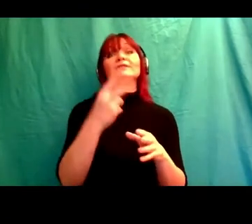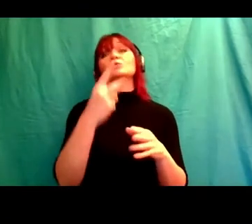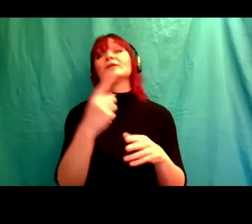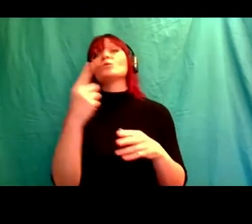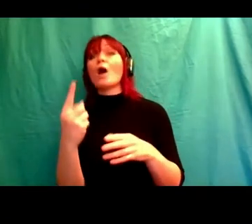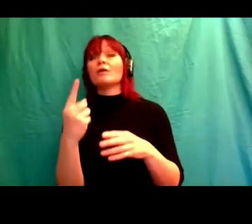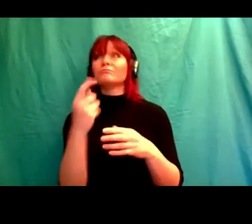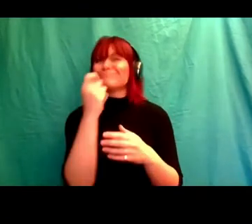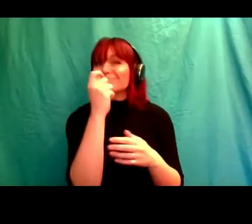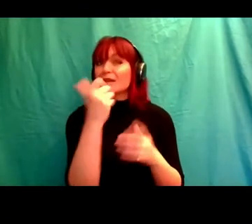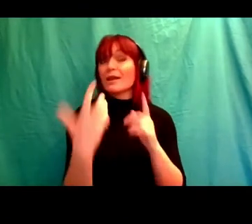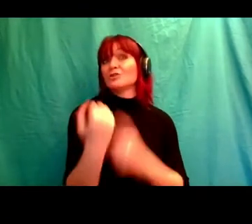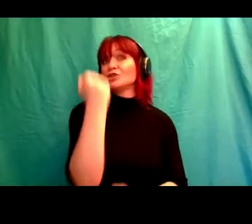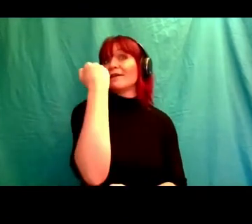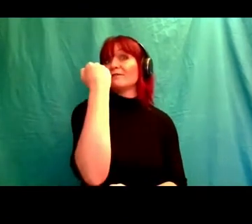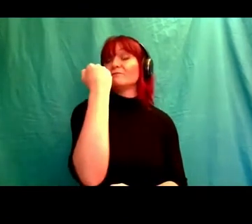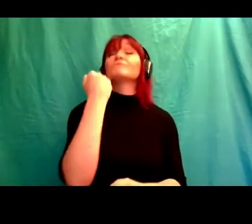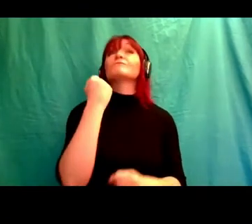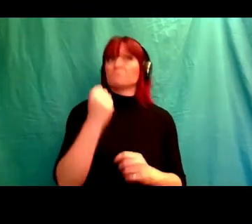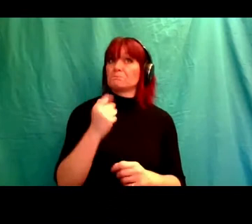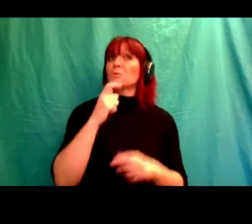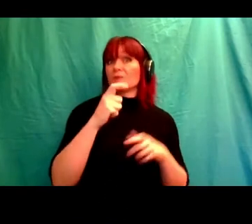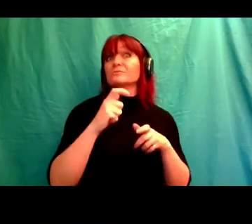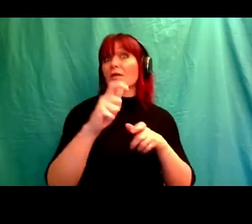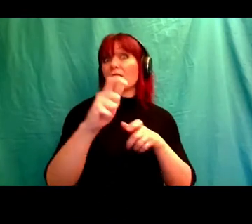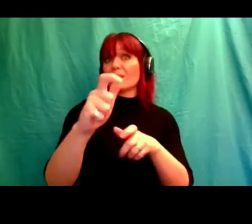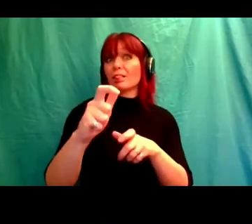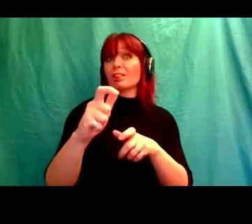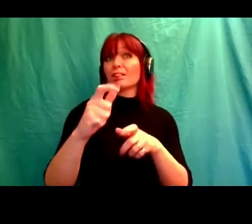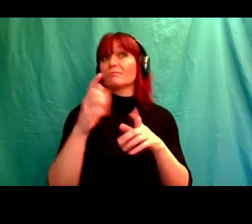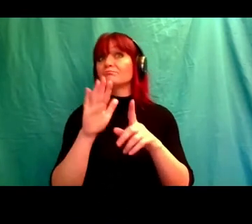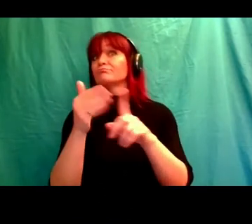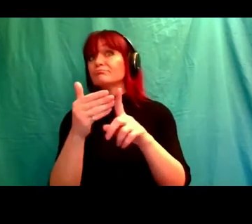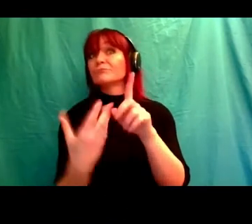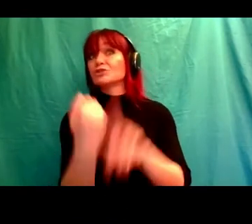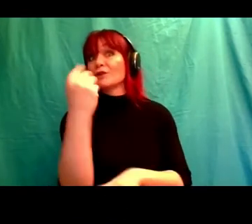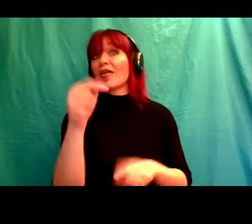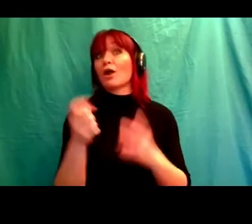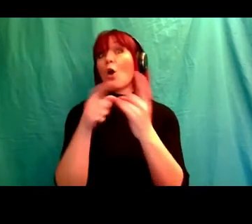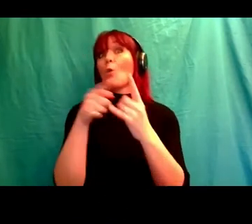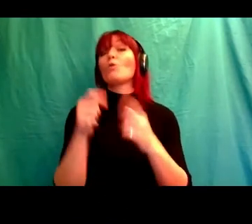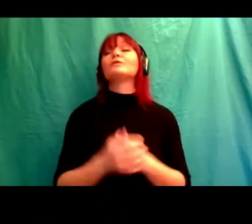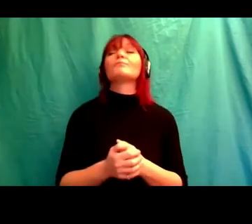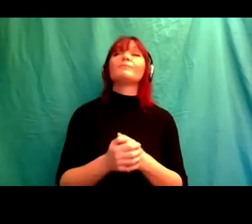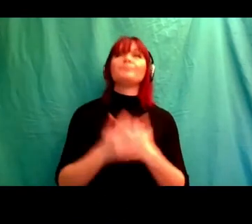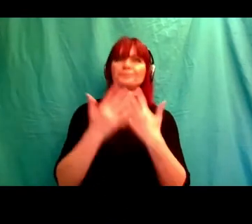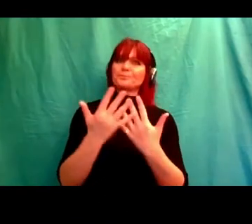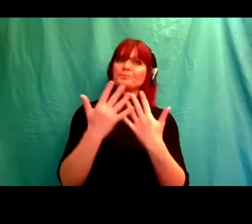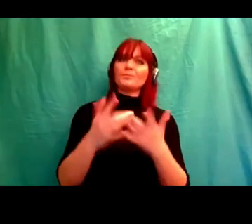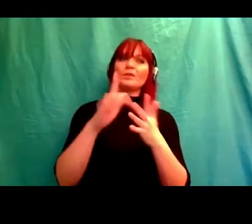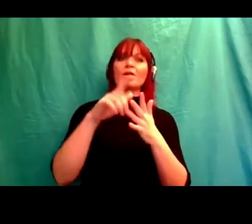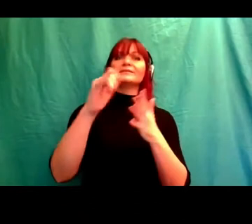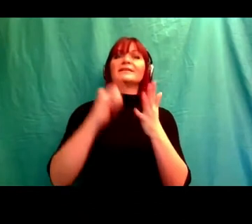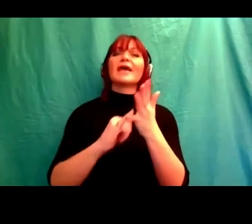national bodies is that that will still be the case. And there are now some quite clear proposals to put ICSs onto a